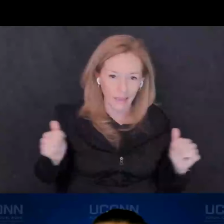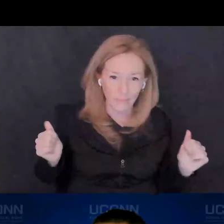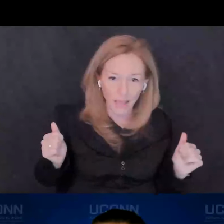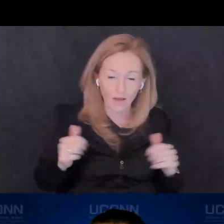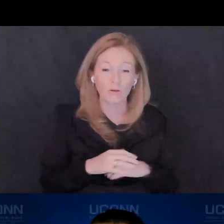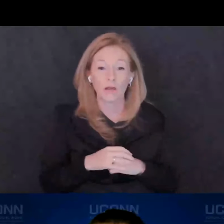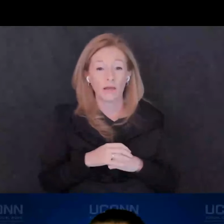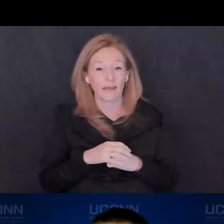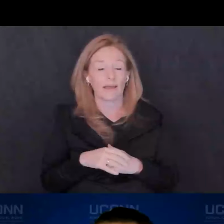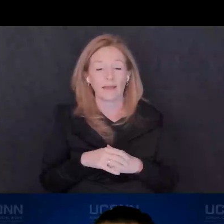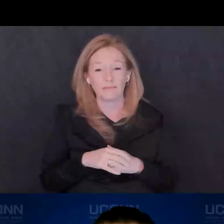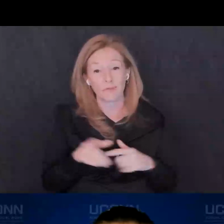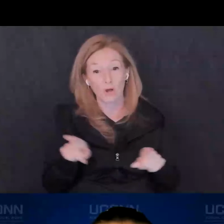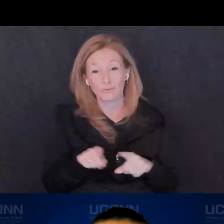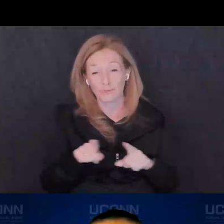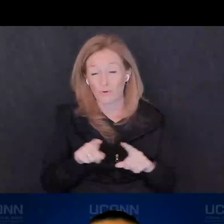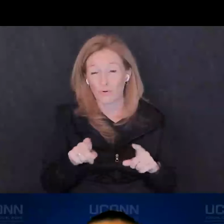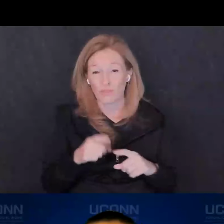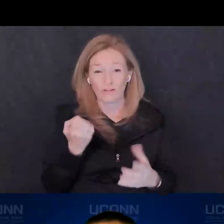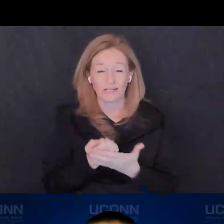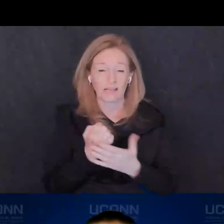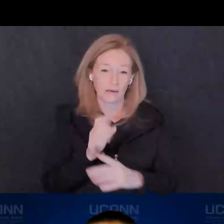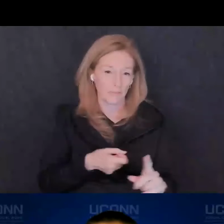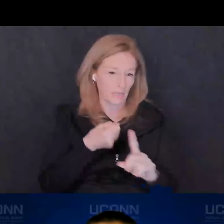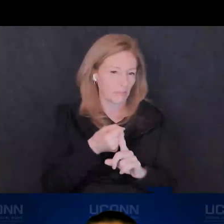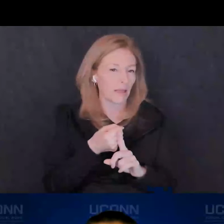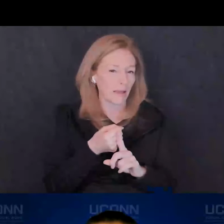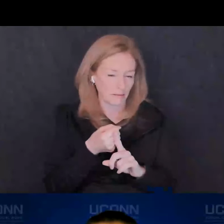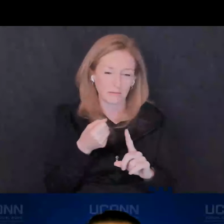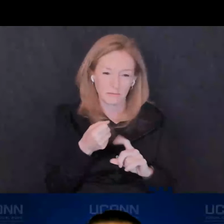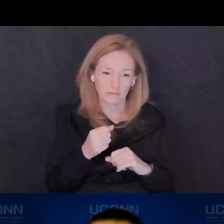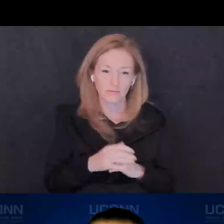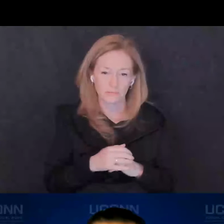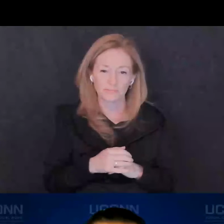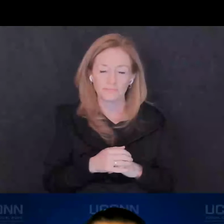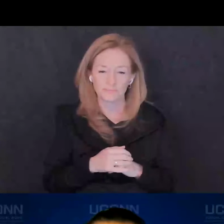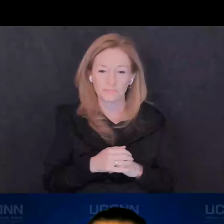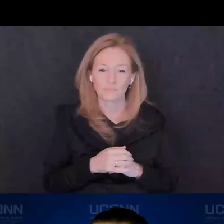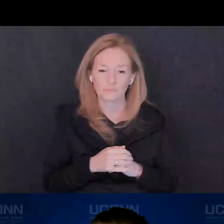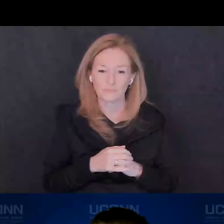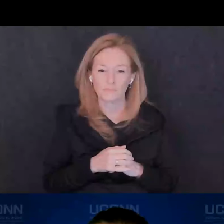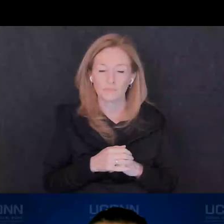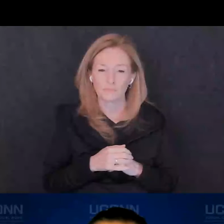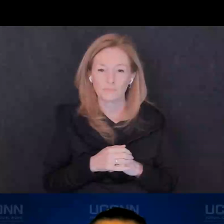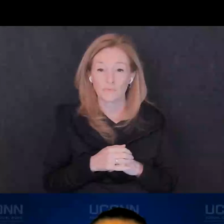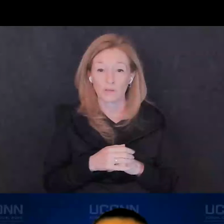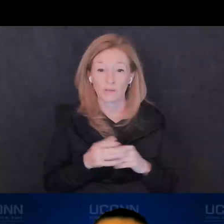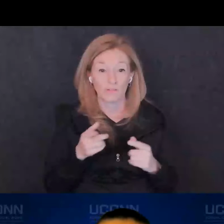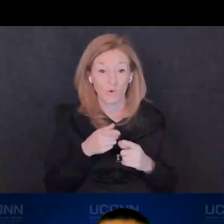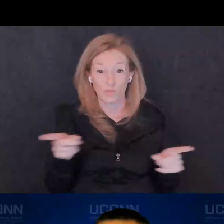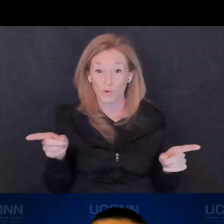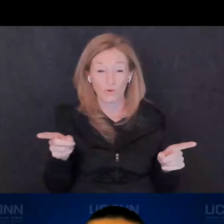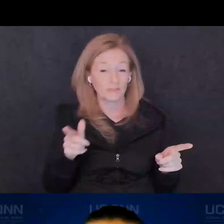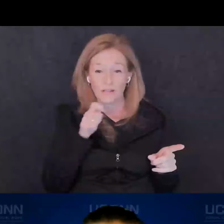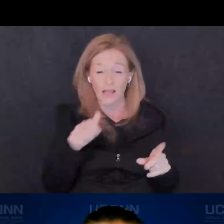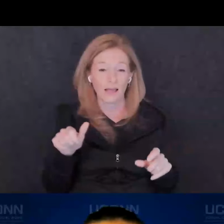too that there's an economic impact that was for those that were unable to get married or